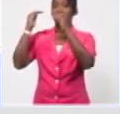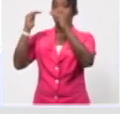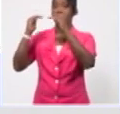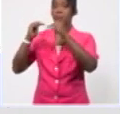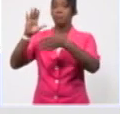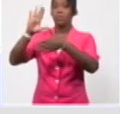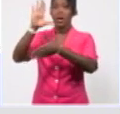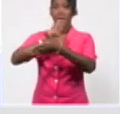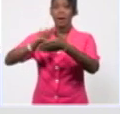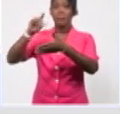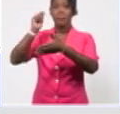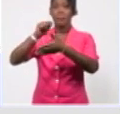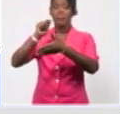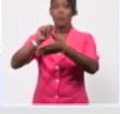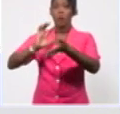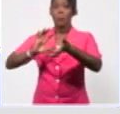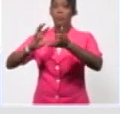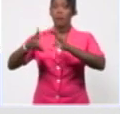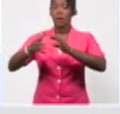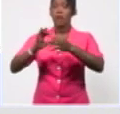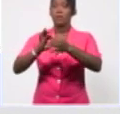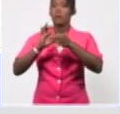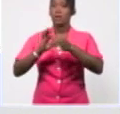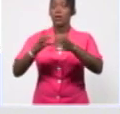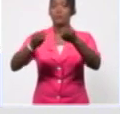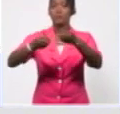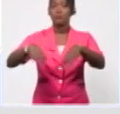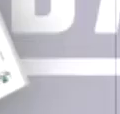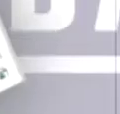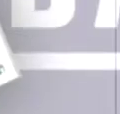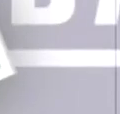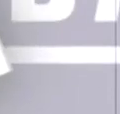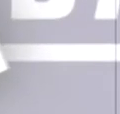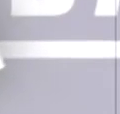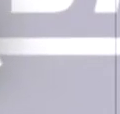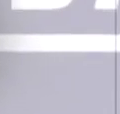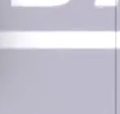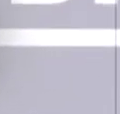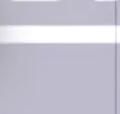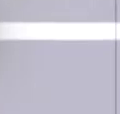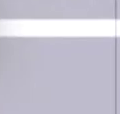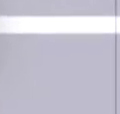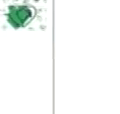in Cuba and the world.